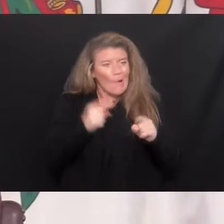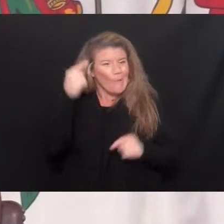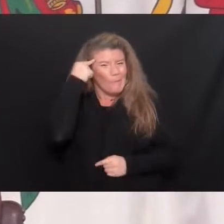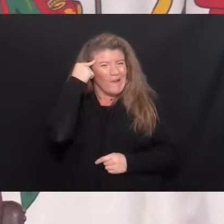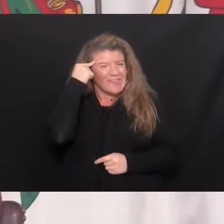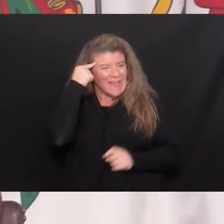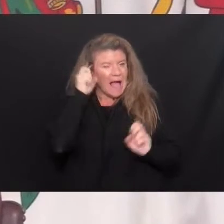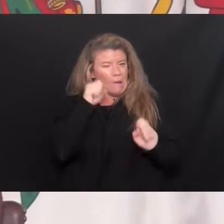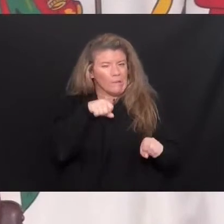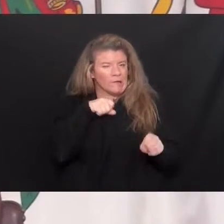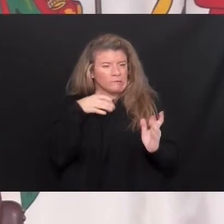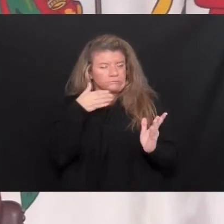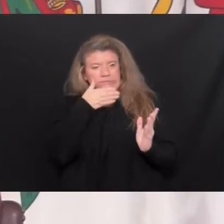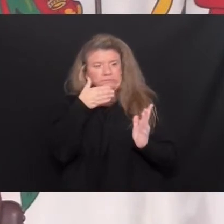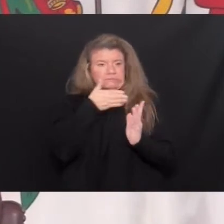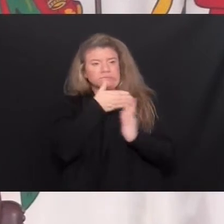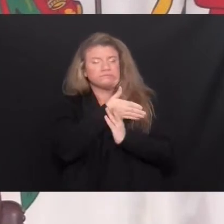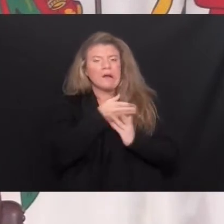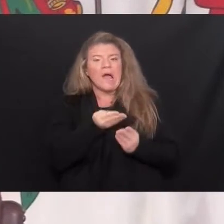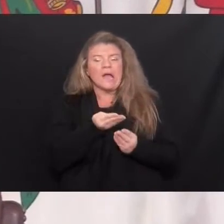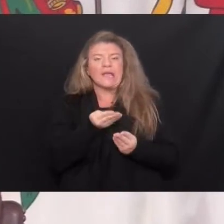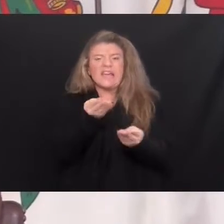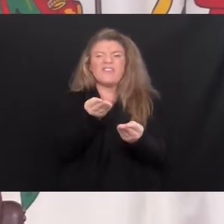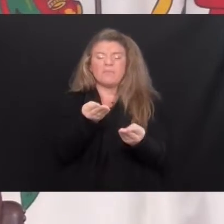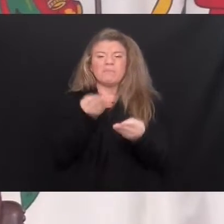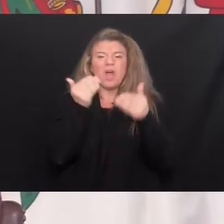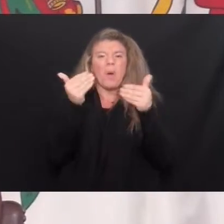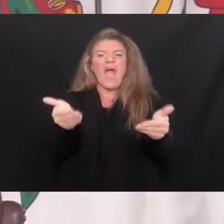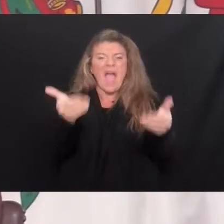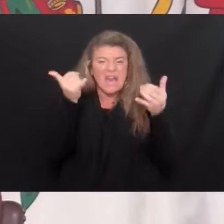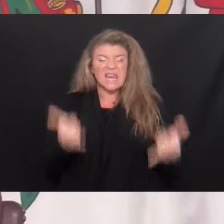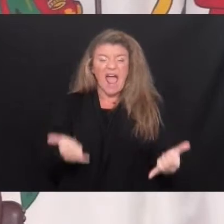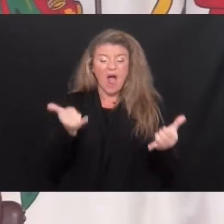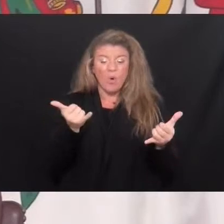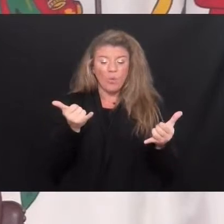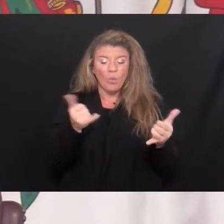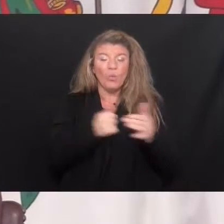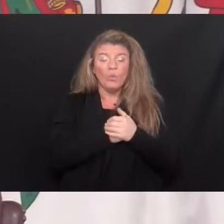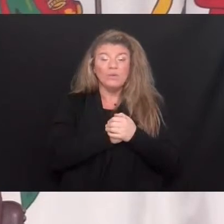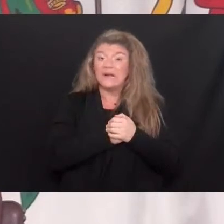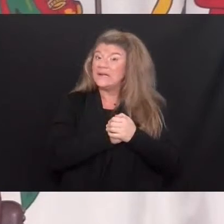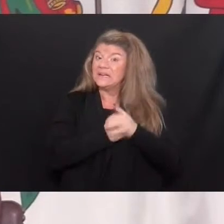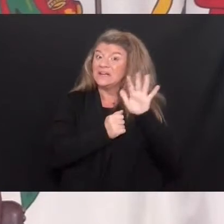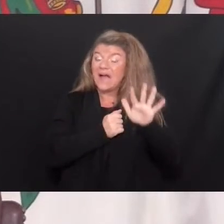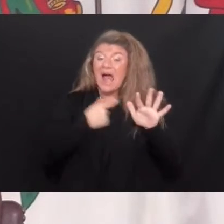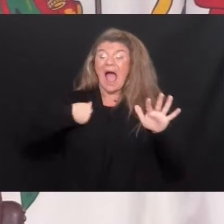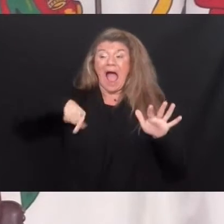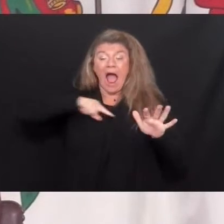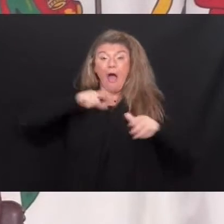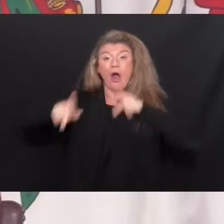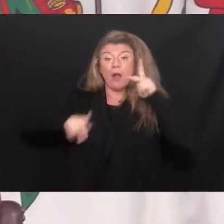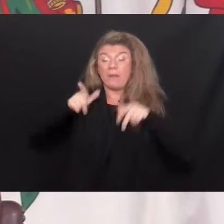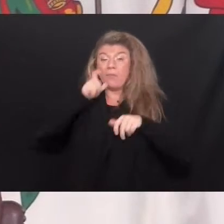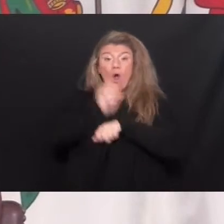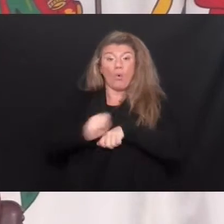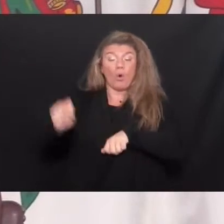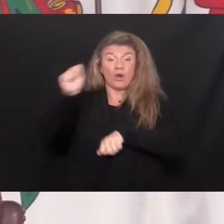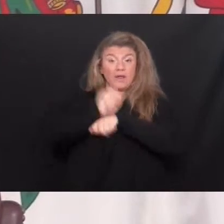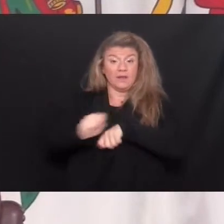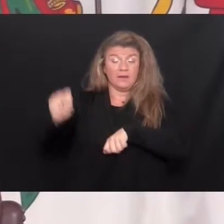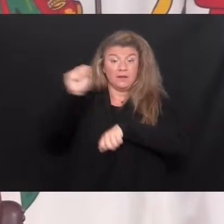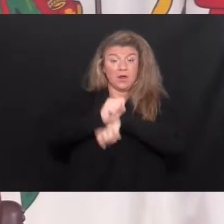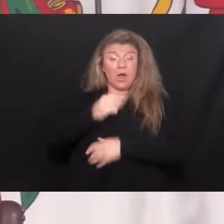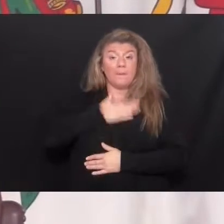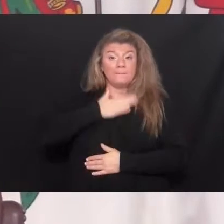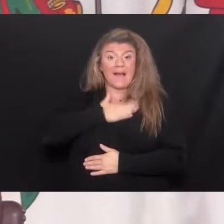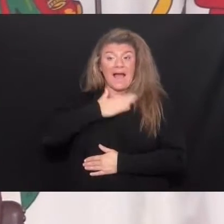passed and start giving those booster shots right now. Our people are working upon my